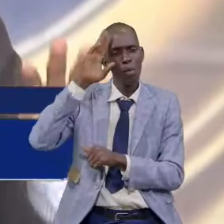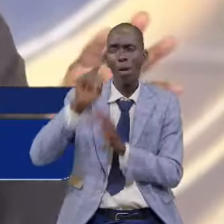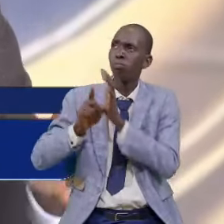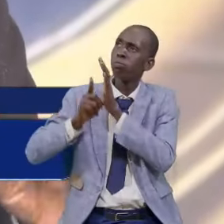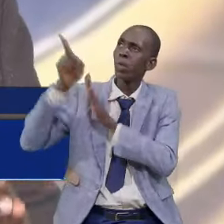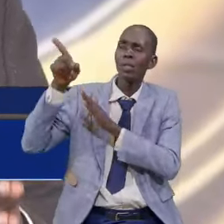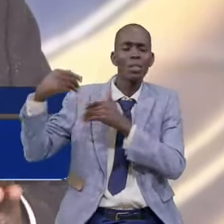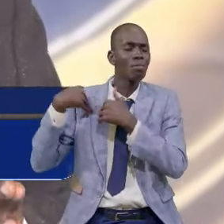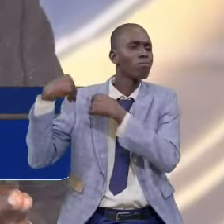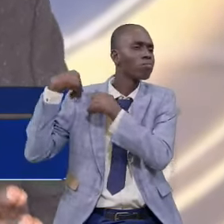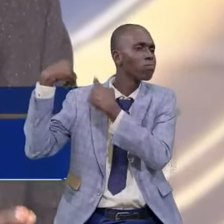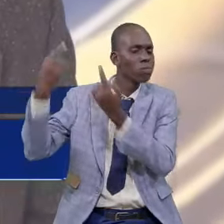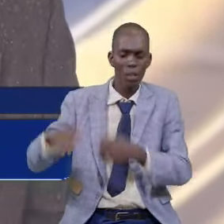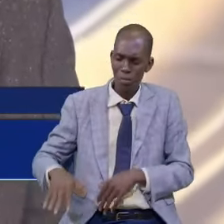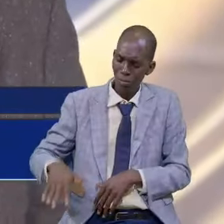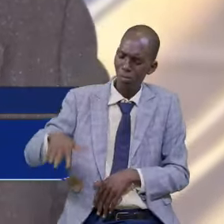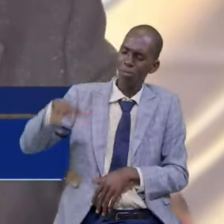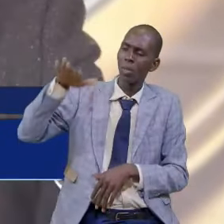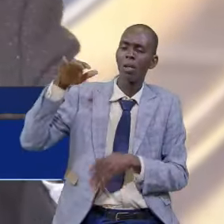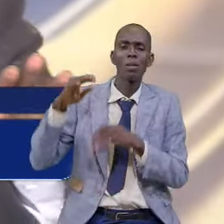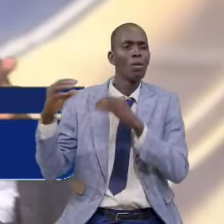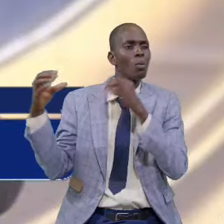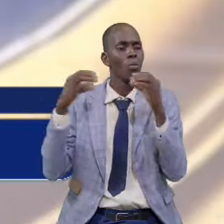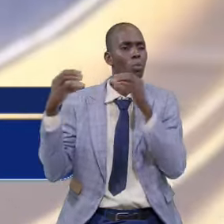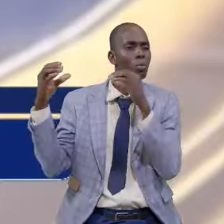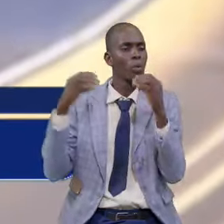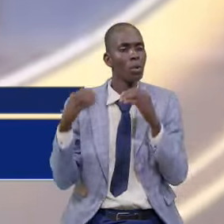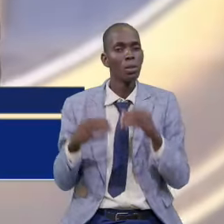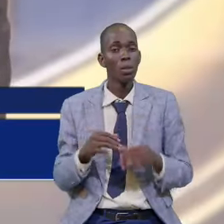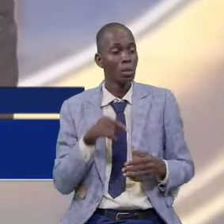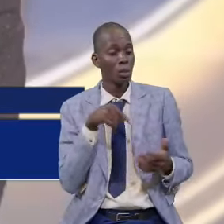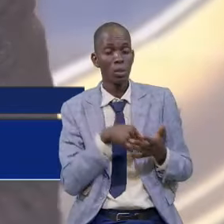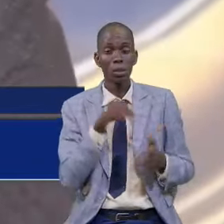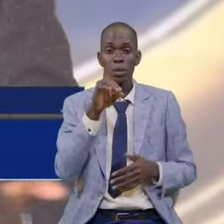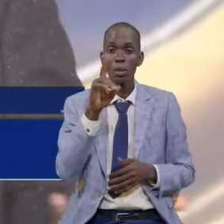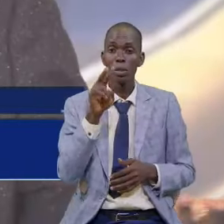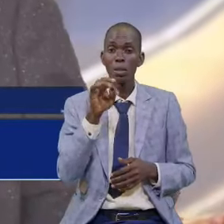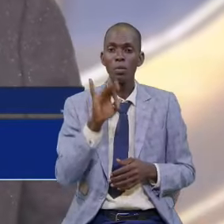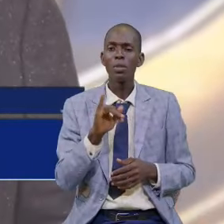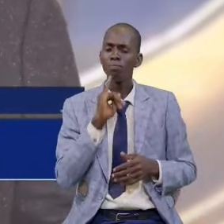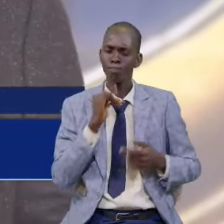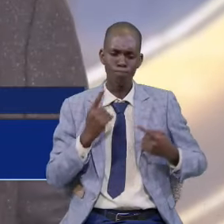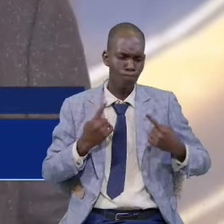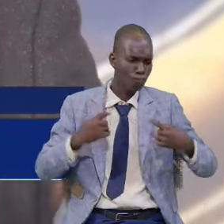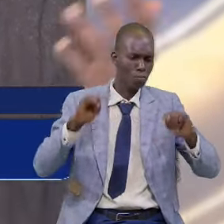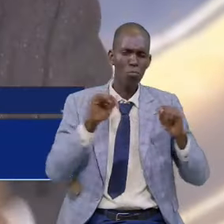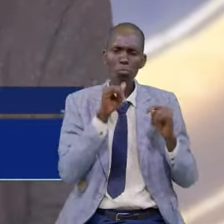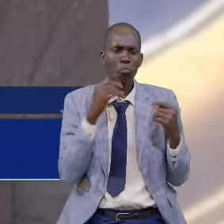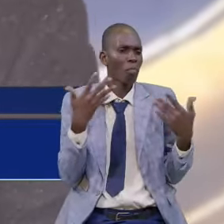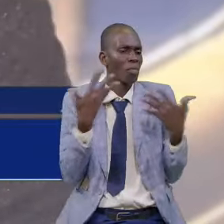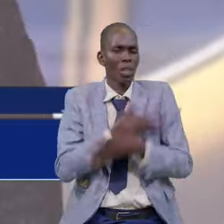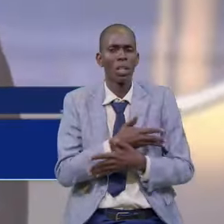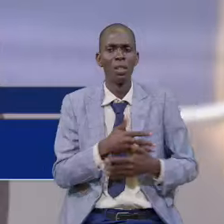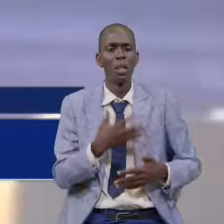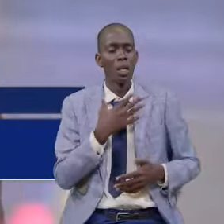youth. Don't worry, he's daring. He's an ambassador not just for his family. There are